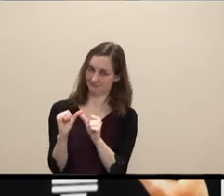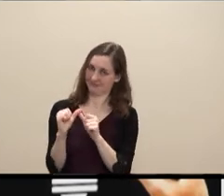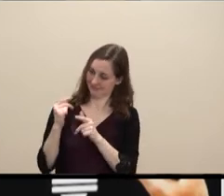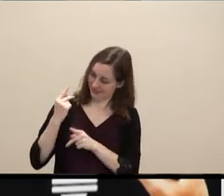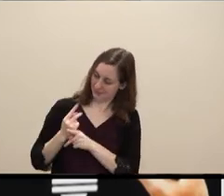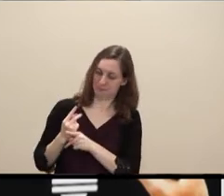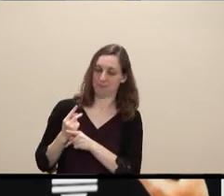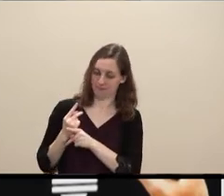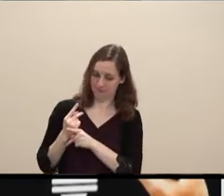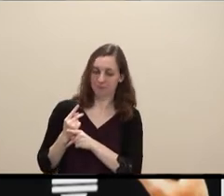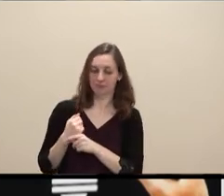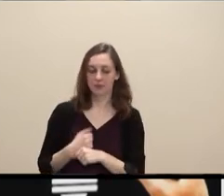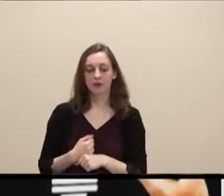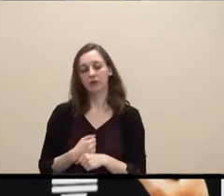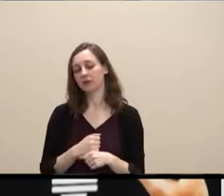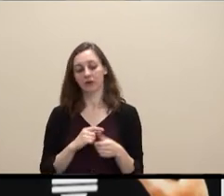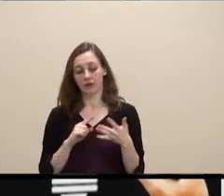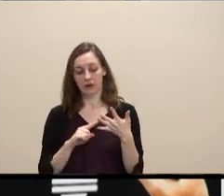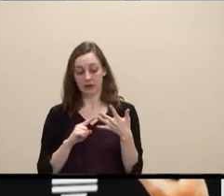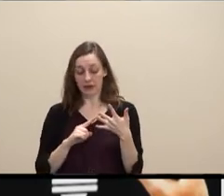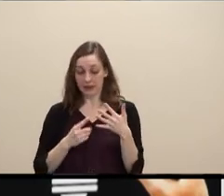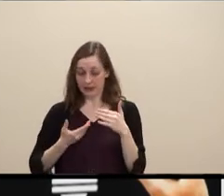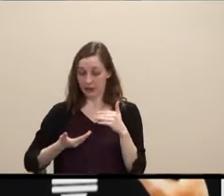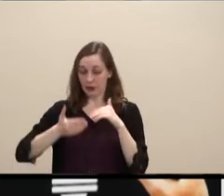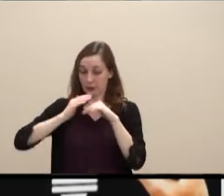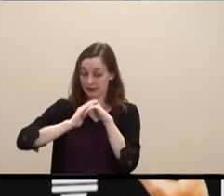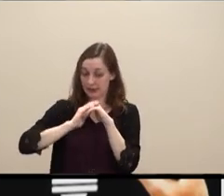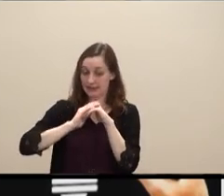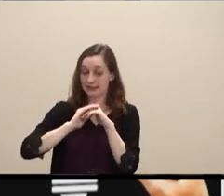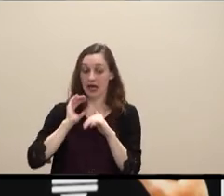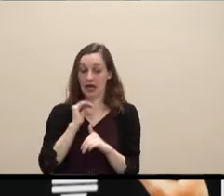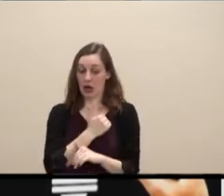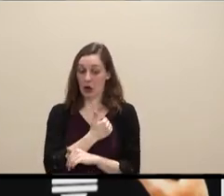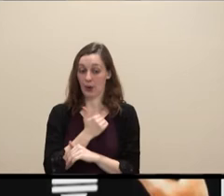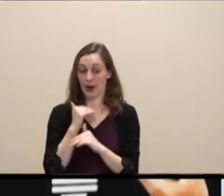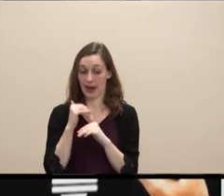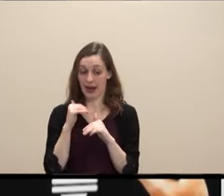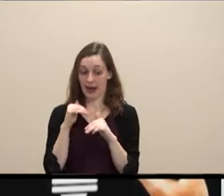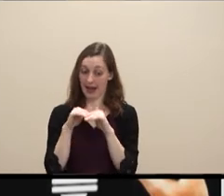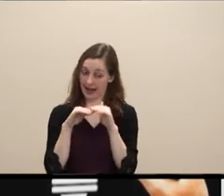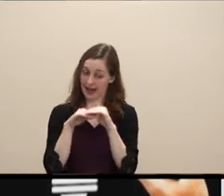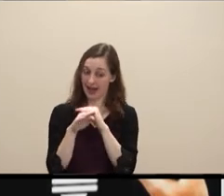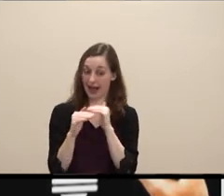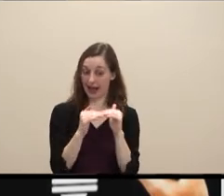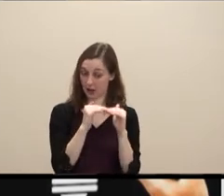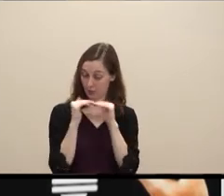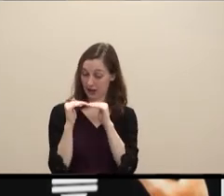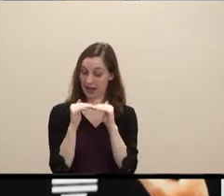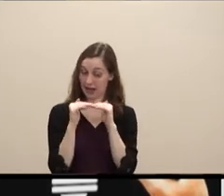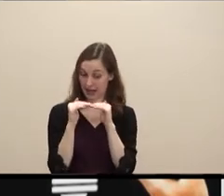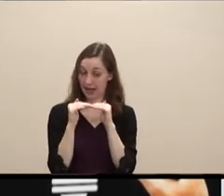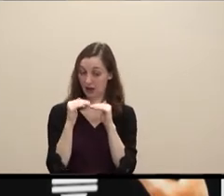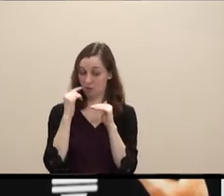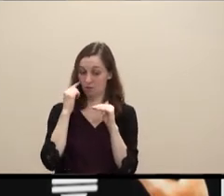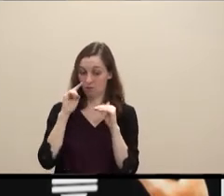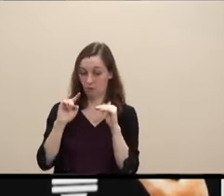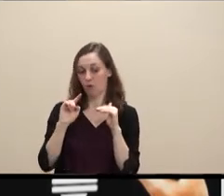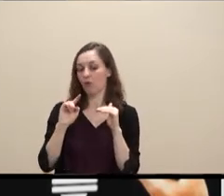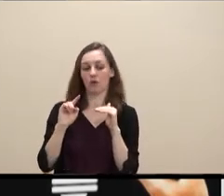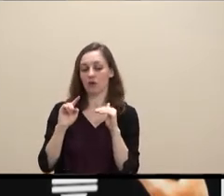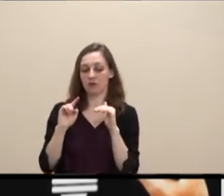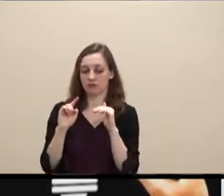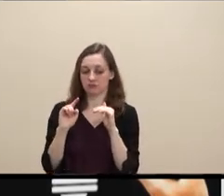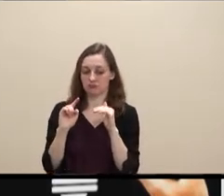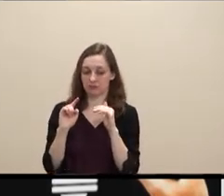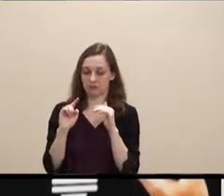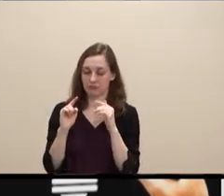teachers. Of course, it increases the equity of access to the most effective teachers because the allotments are based on